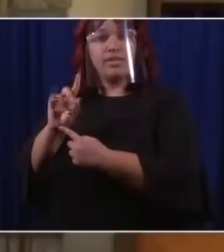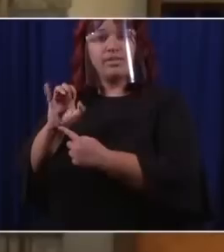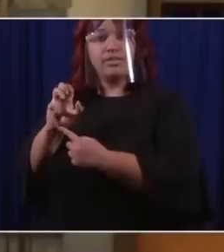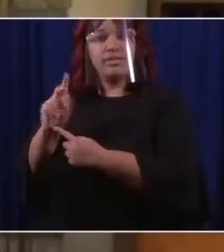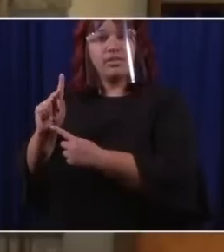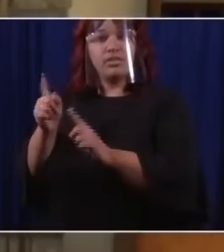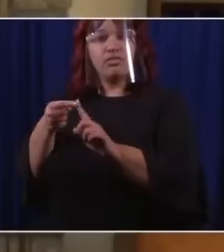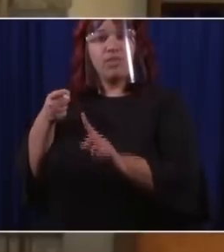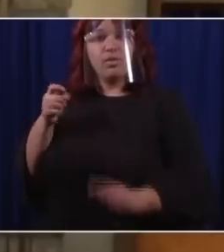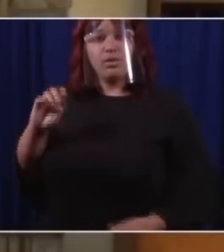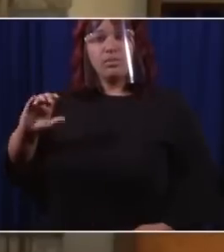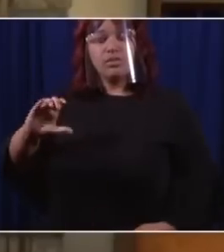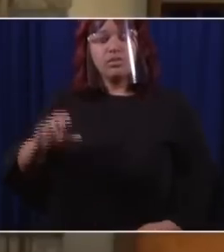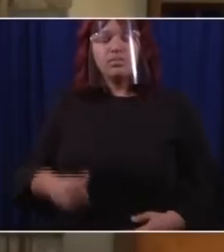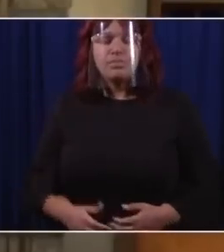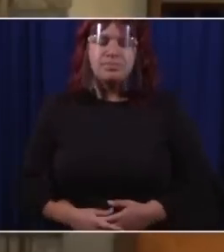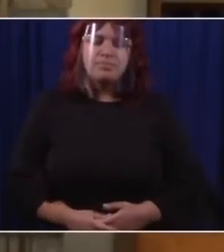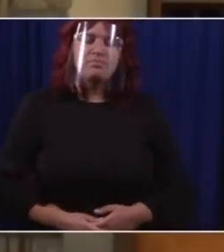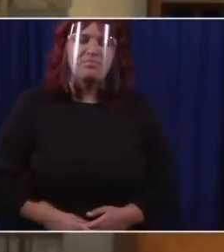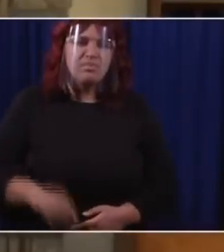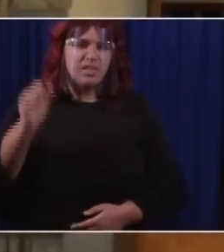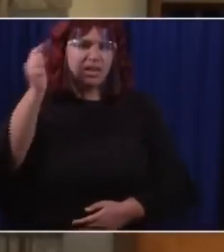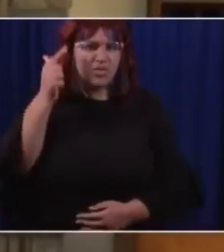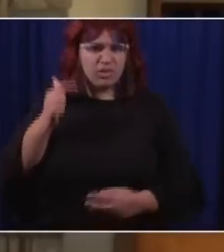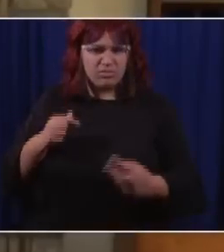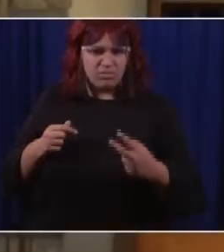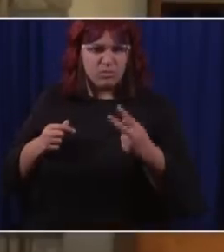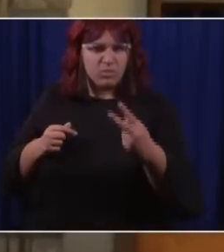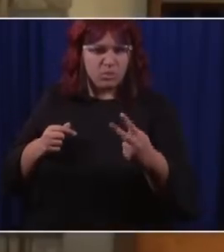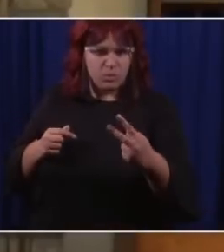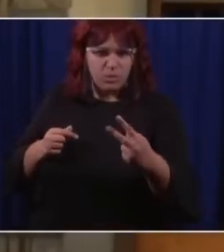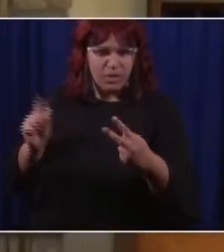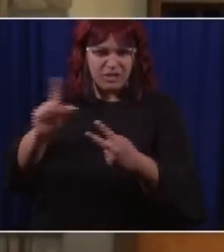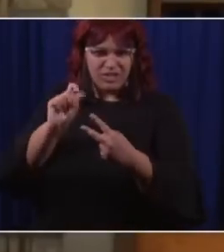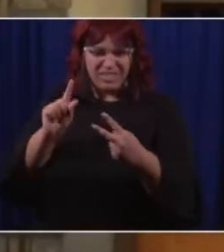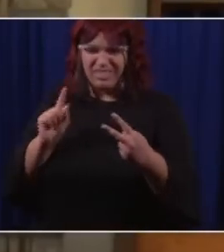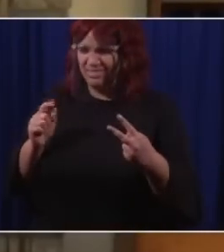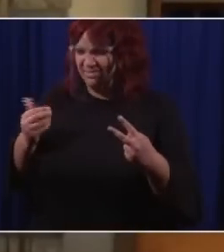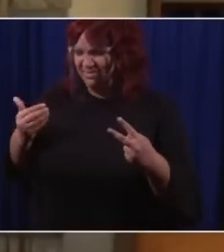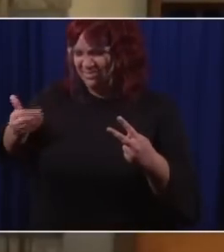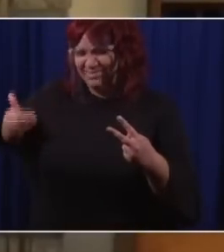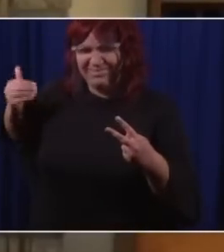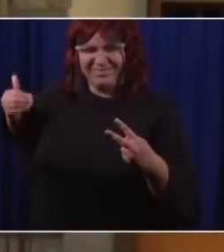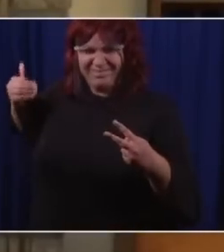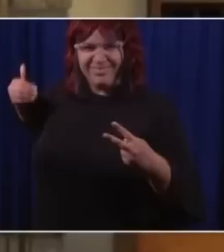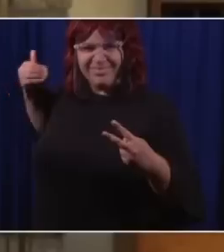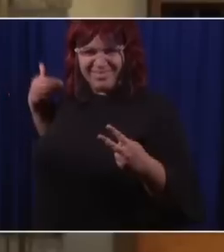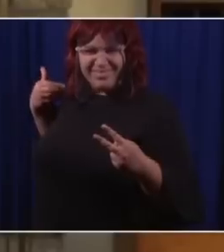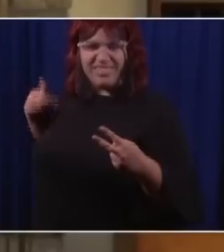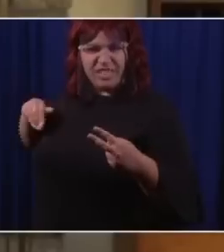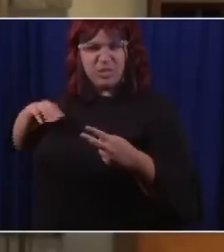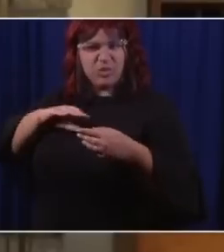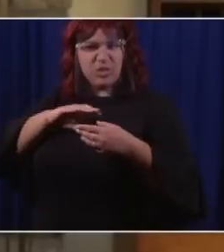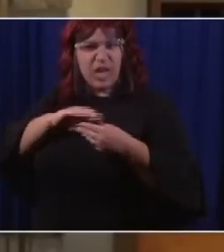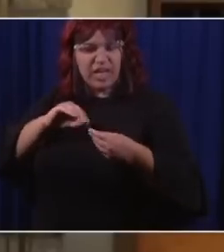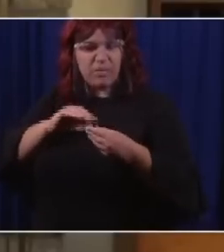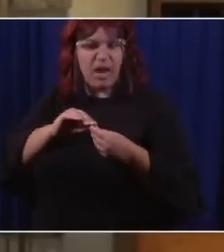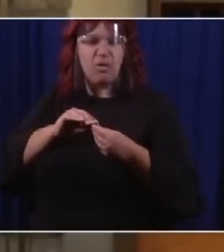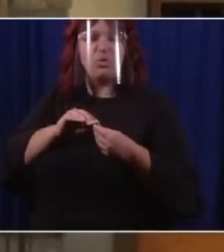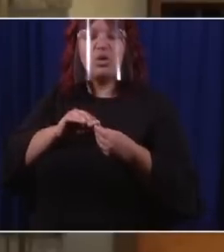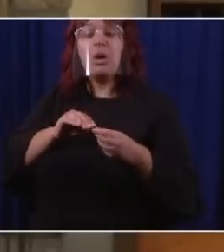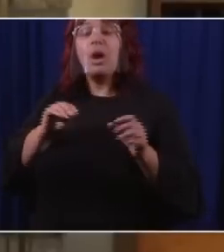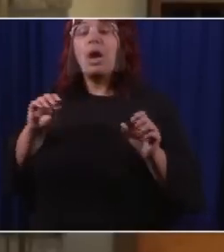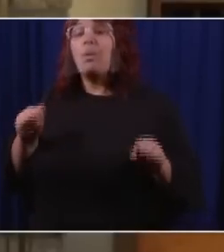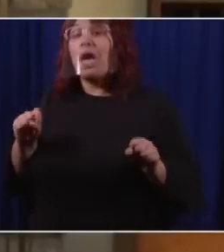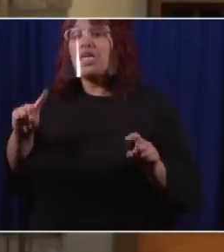Governor, two quick things. First off, I think about 4 questions ago, you were talking about possibility of issuing orders. You said, but I will have other things